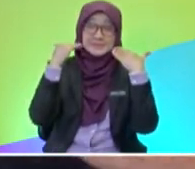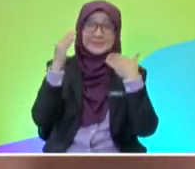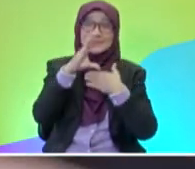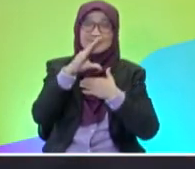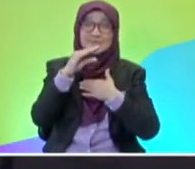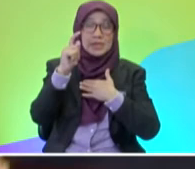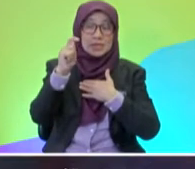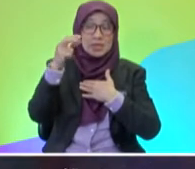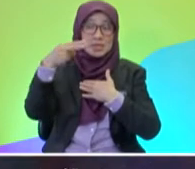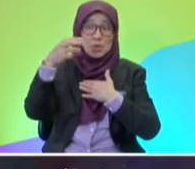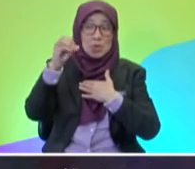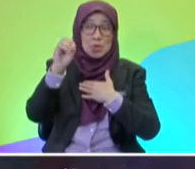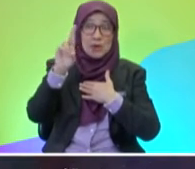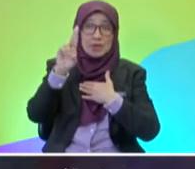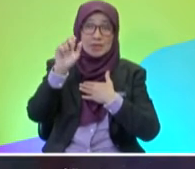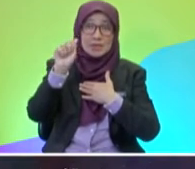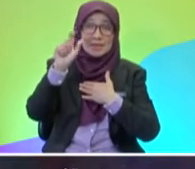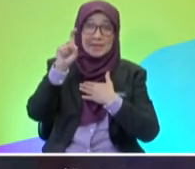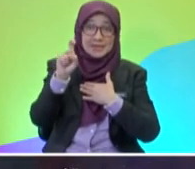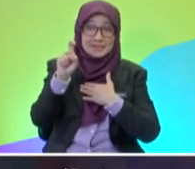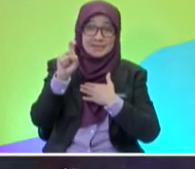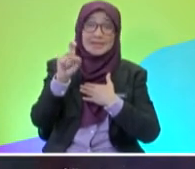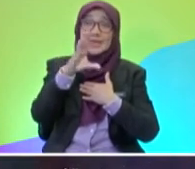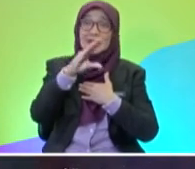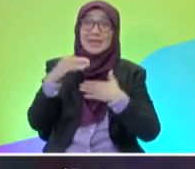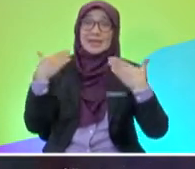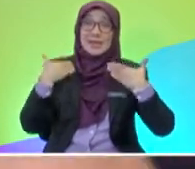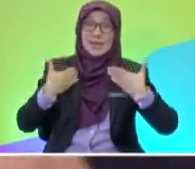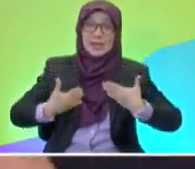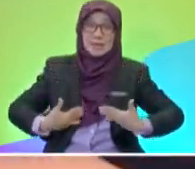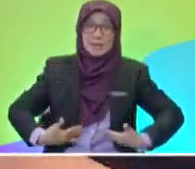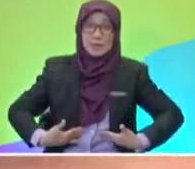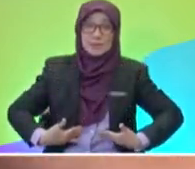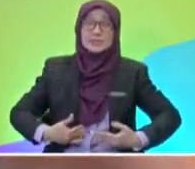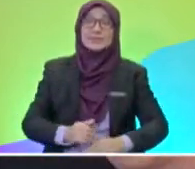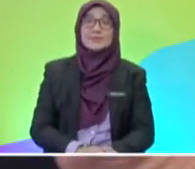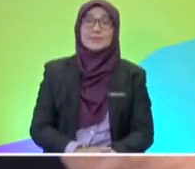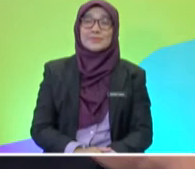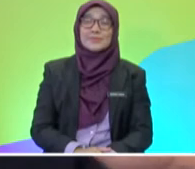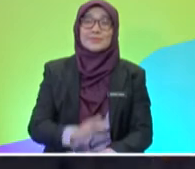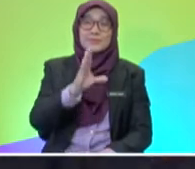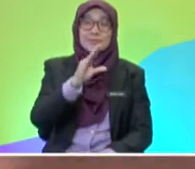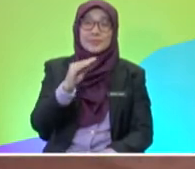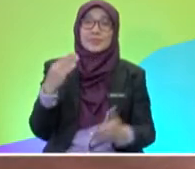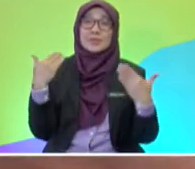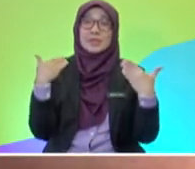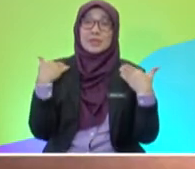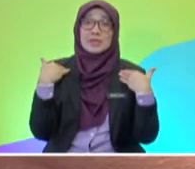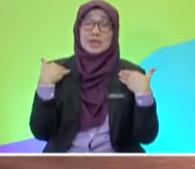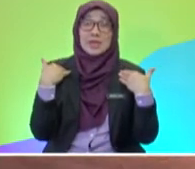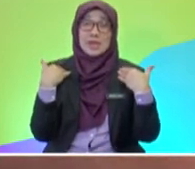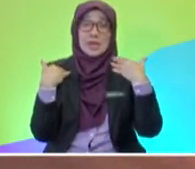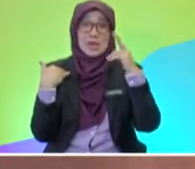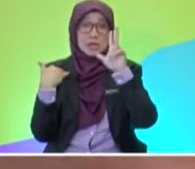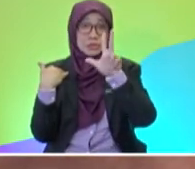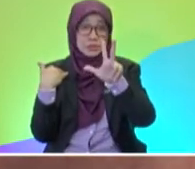and this is the abdomen. Okay, if you can see it, this is the abdomen, and it has three pairs of